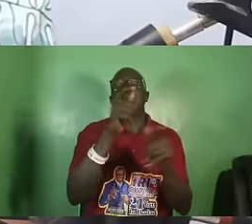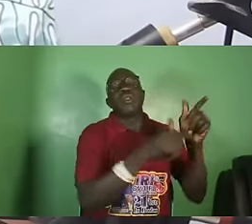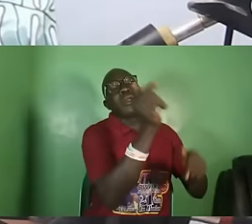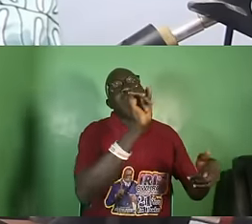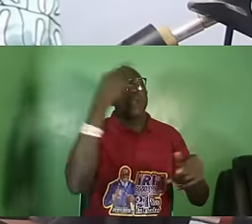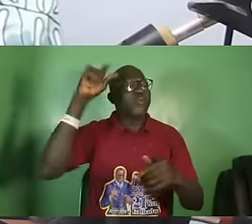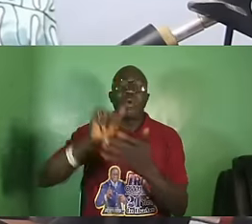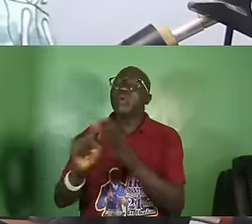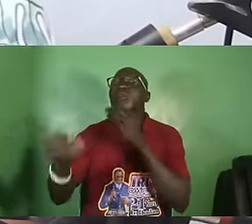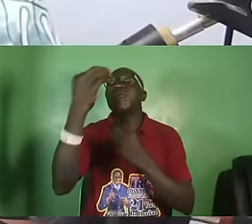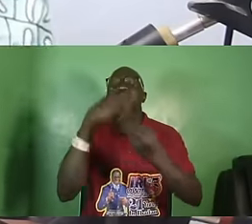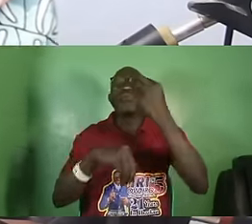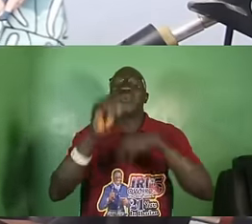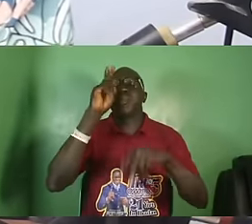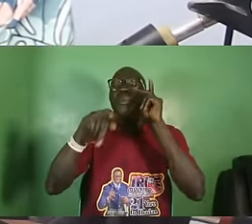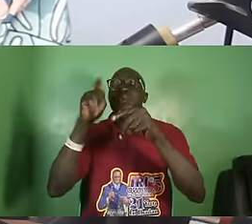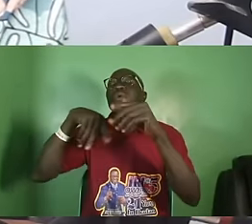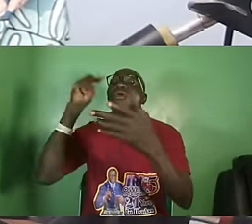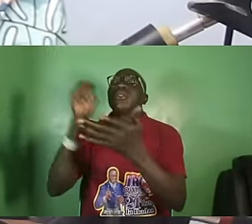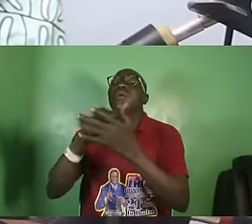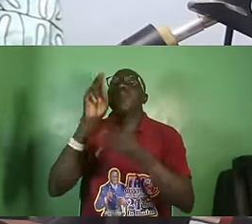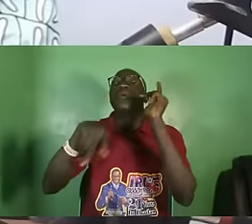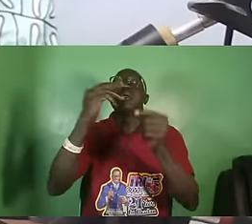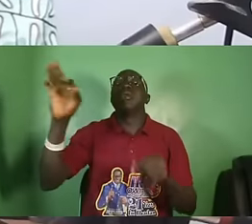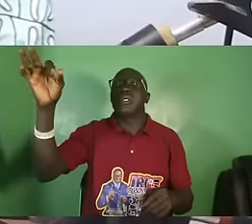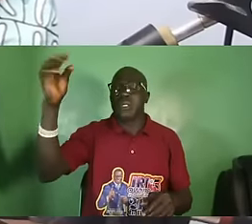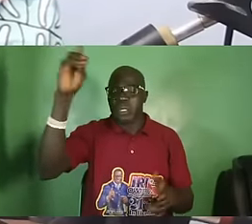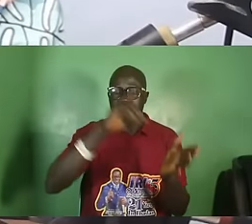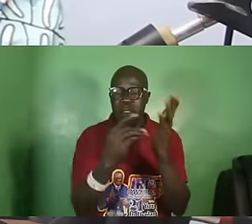For you to be able to feed thousands of people in December.